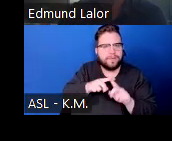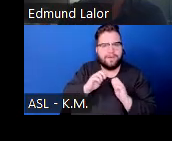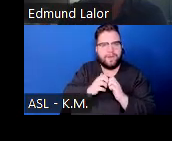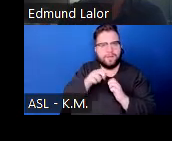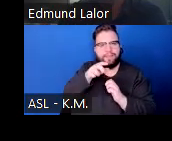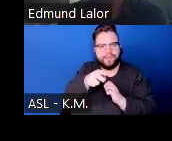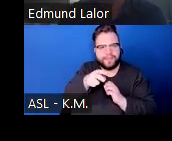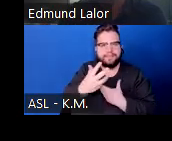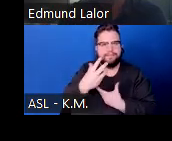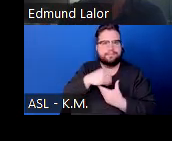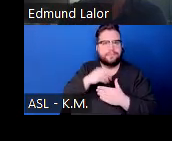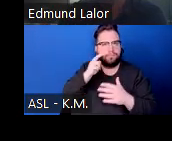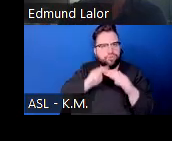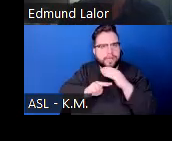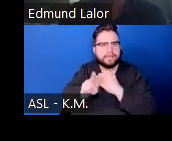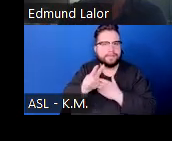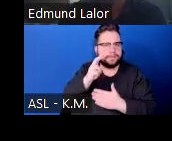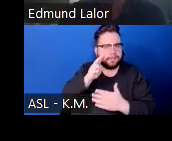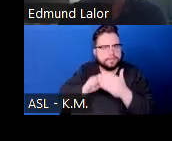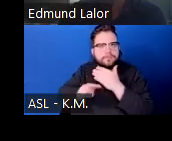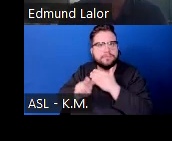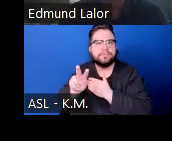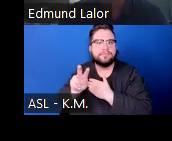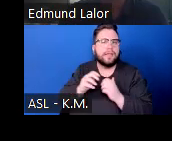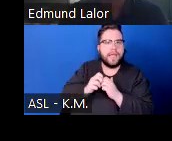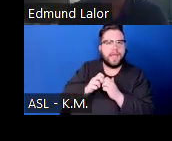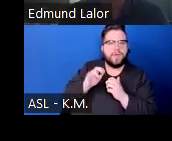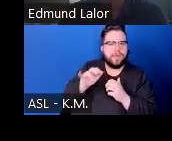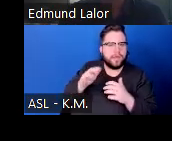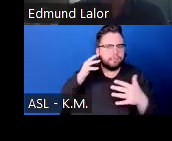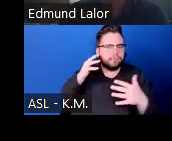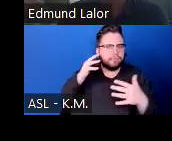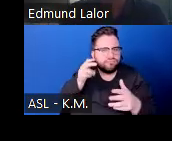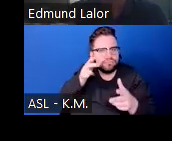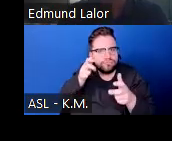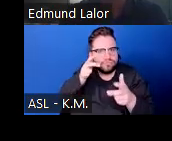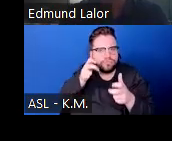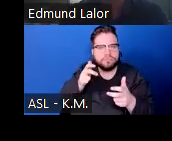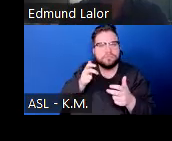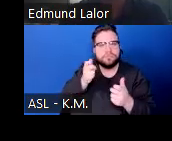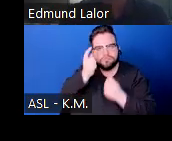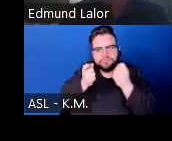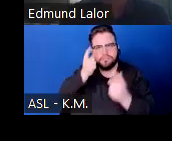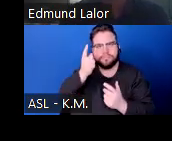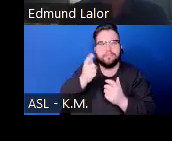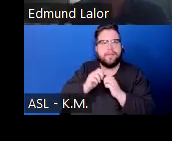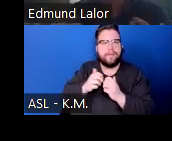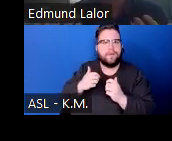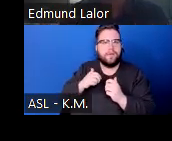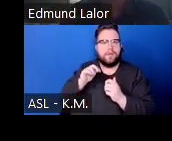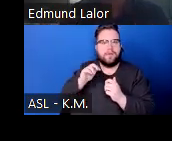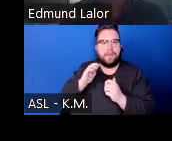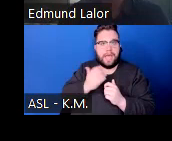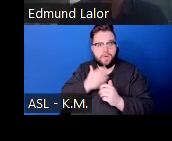about? I want to know how this sensory input, this acoustic processing that's coming into the brain, is affected by predictions. How are people using